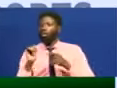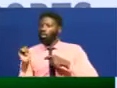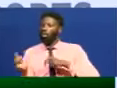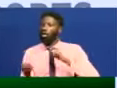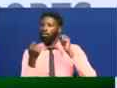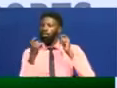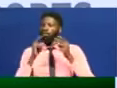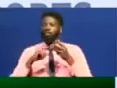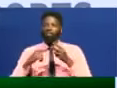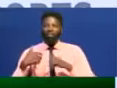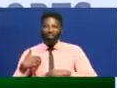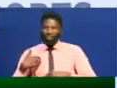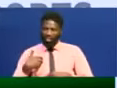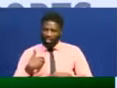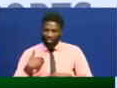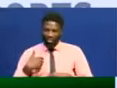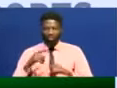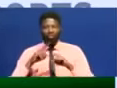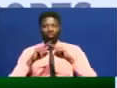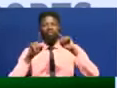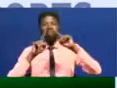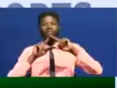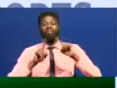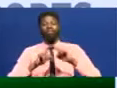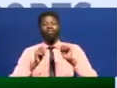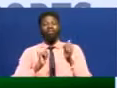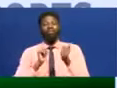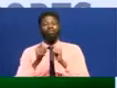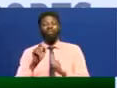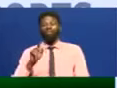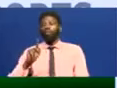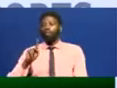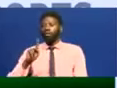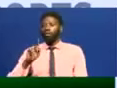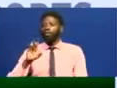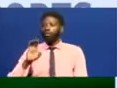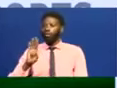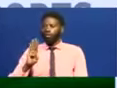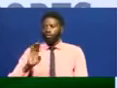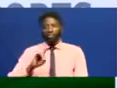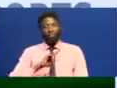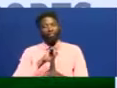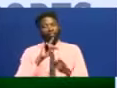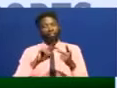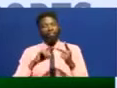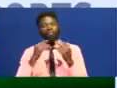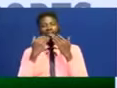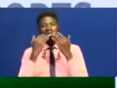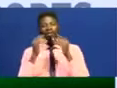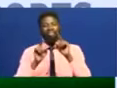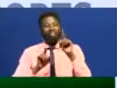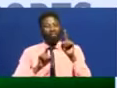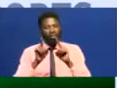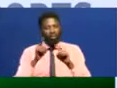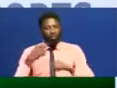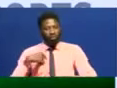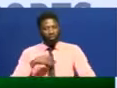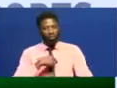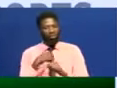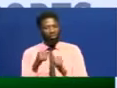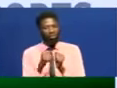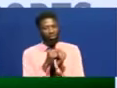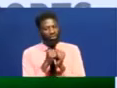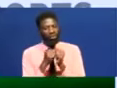sporting disciplines. Kenya Commercial Bank. I want to thank Safaricom, with whom we are doing incredible